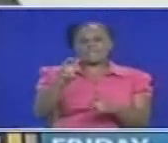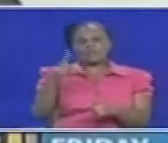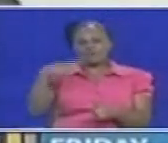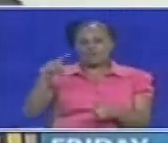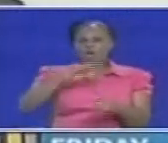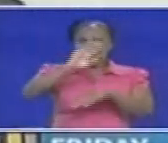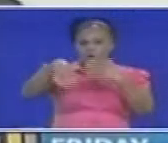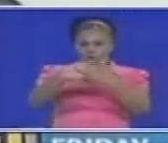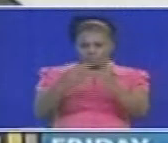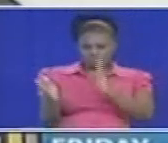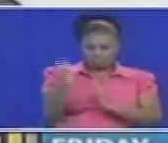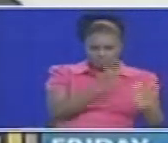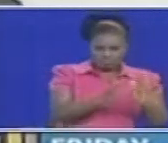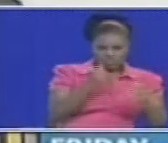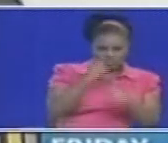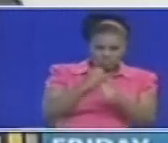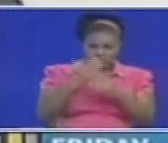the preparation has been done.